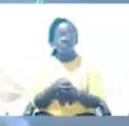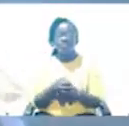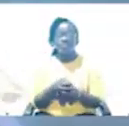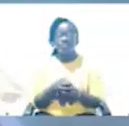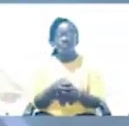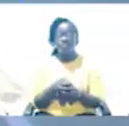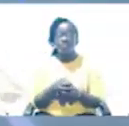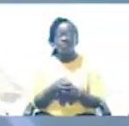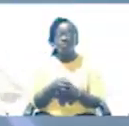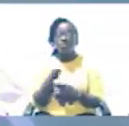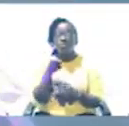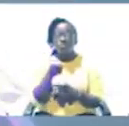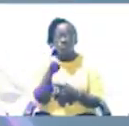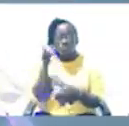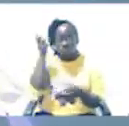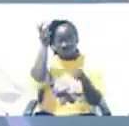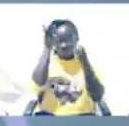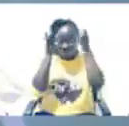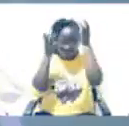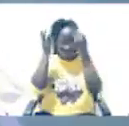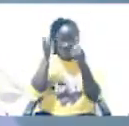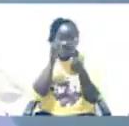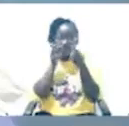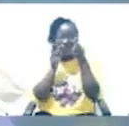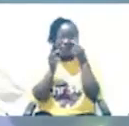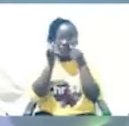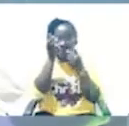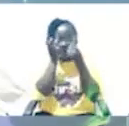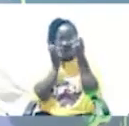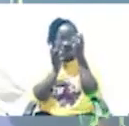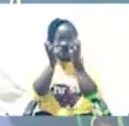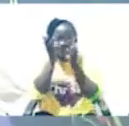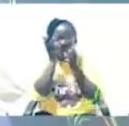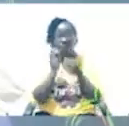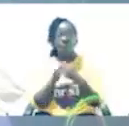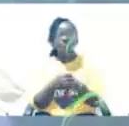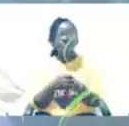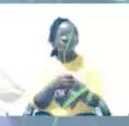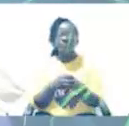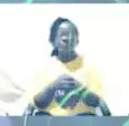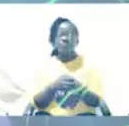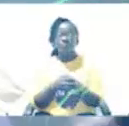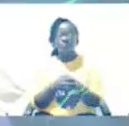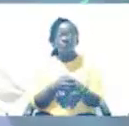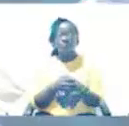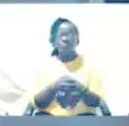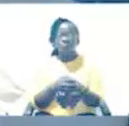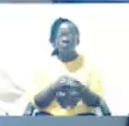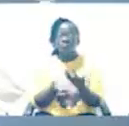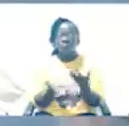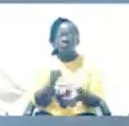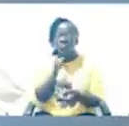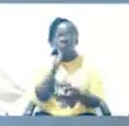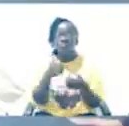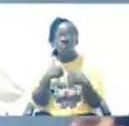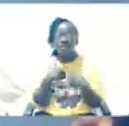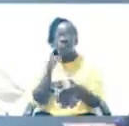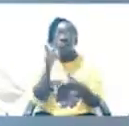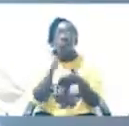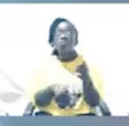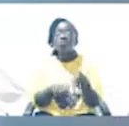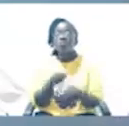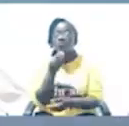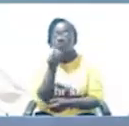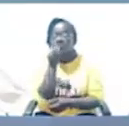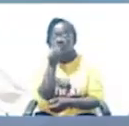You are crying in your house. And you don't even have what you eat. And